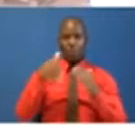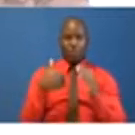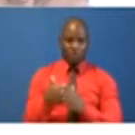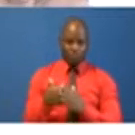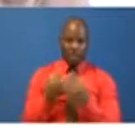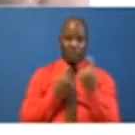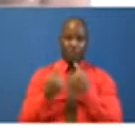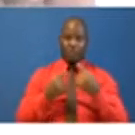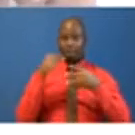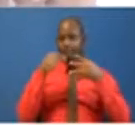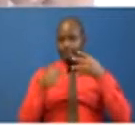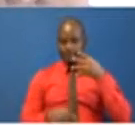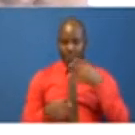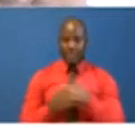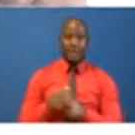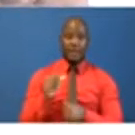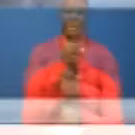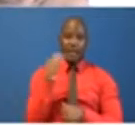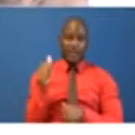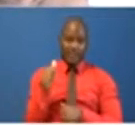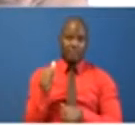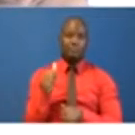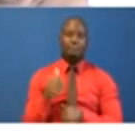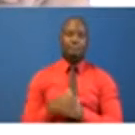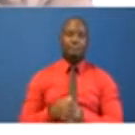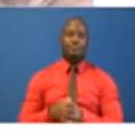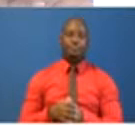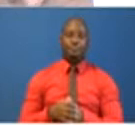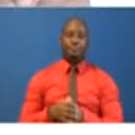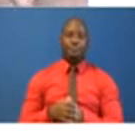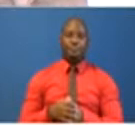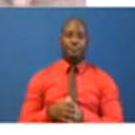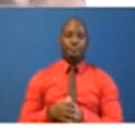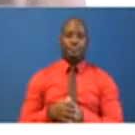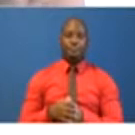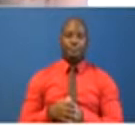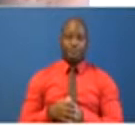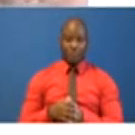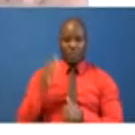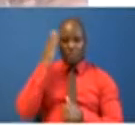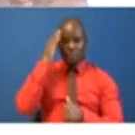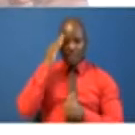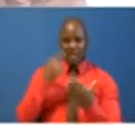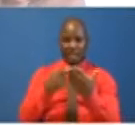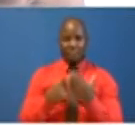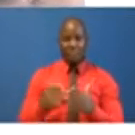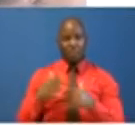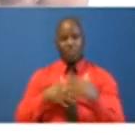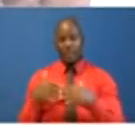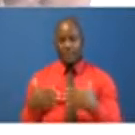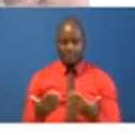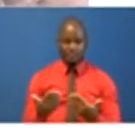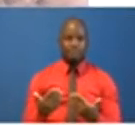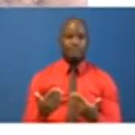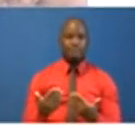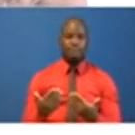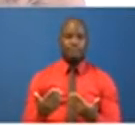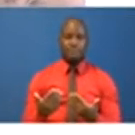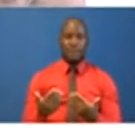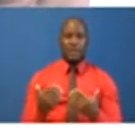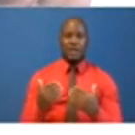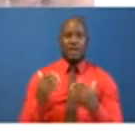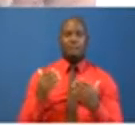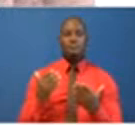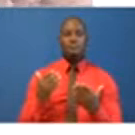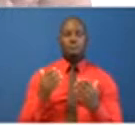i've talked about the other thing of course is um you know there's been debate of whether having